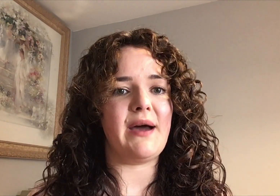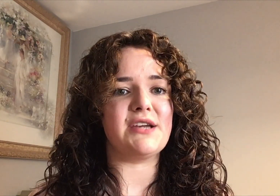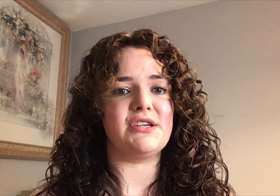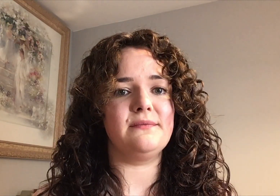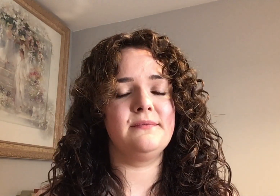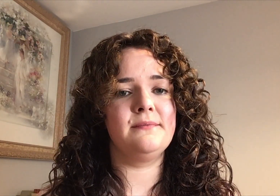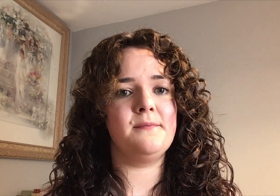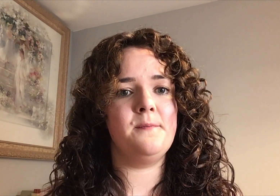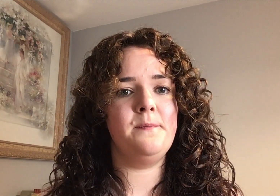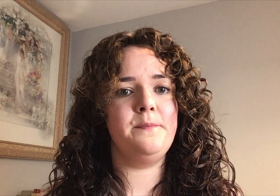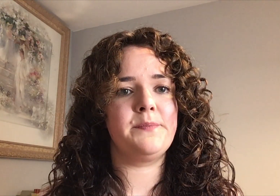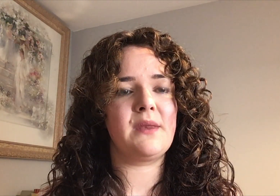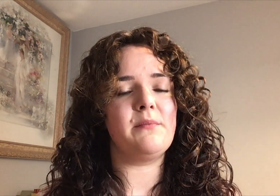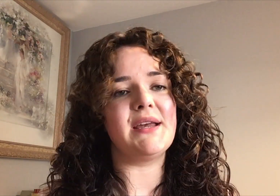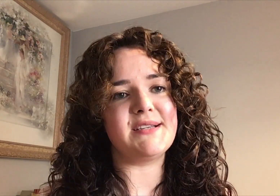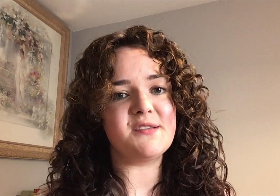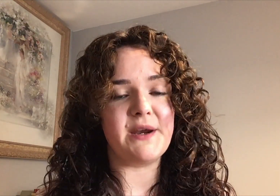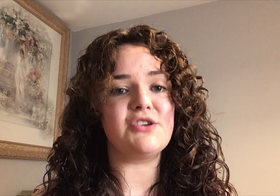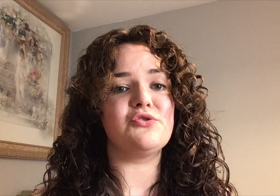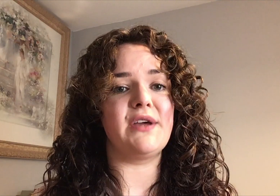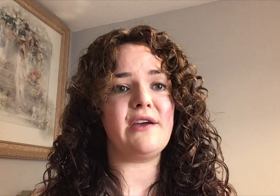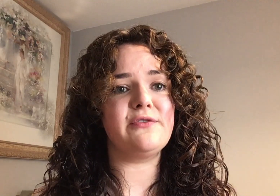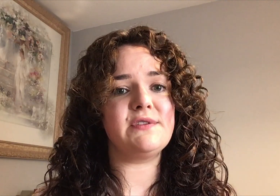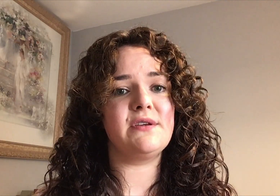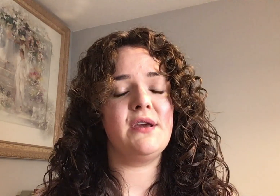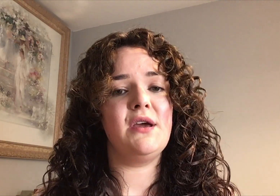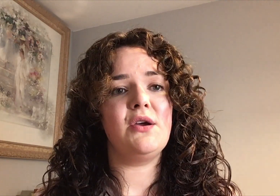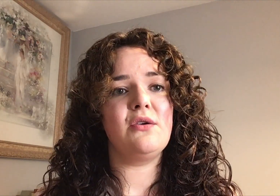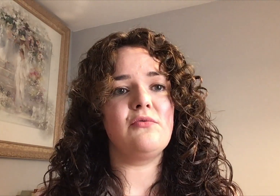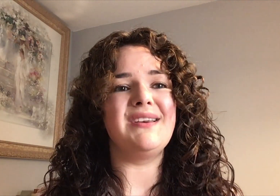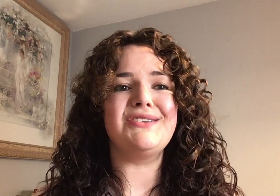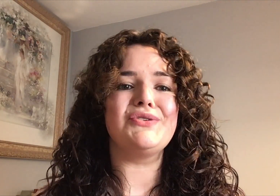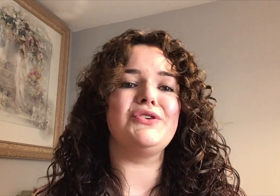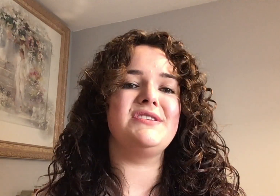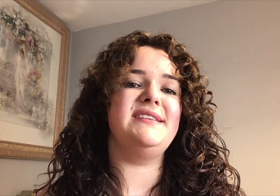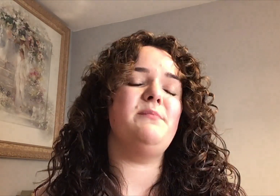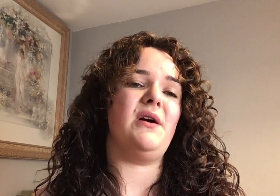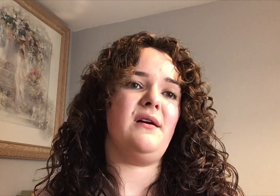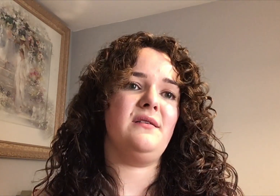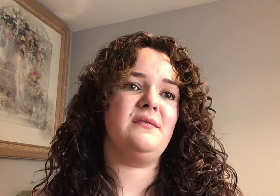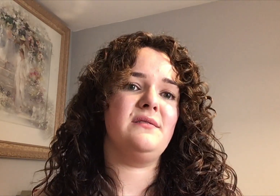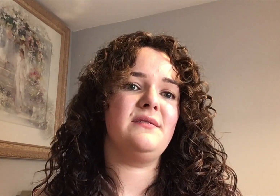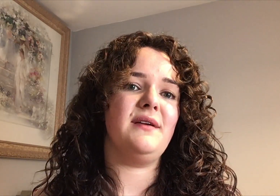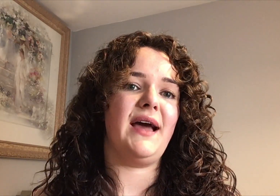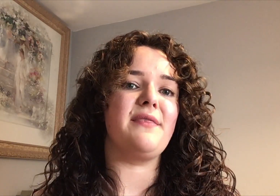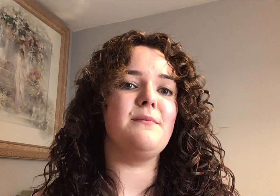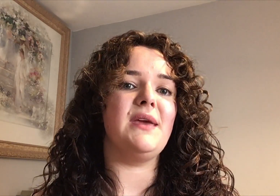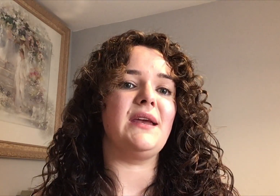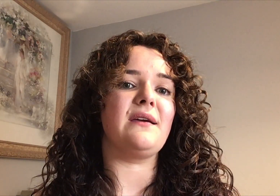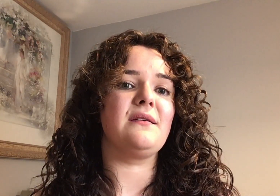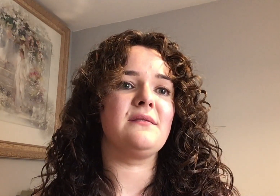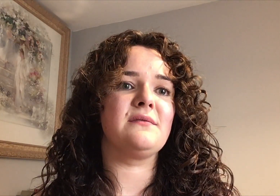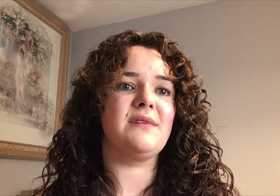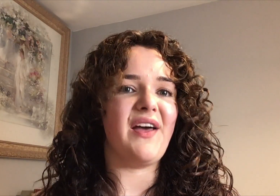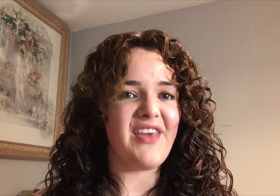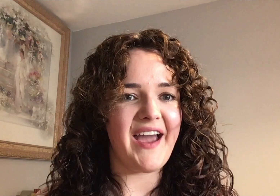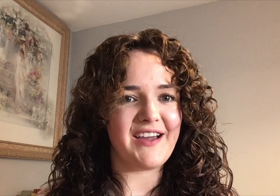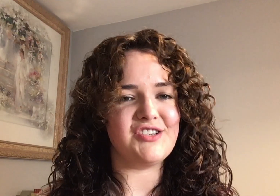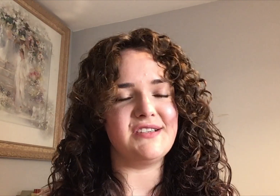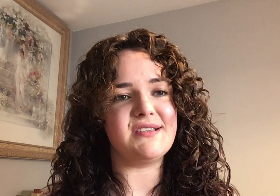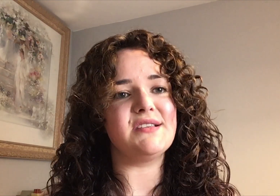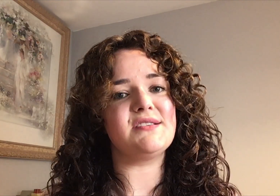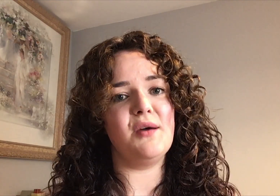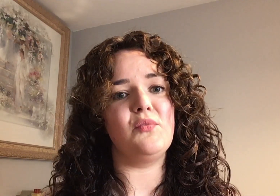for compassion. But as a spiritual gift, we need to look deeper at the meaning and